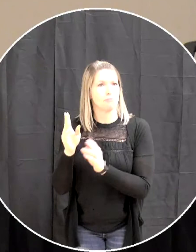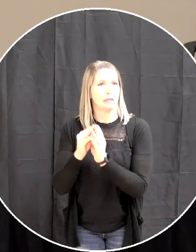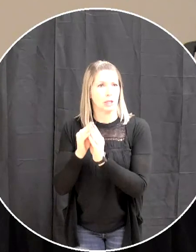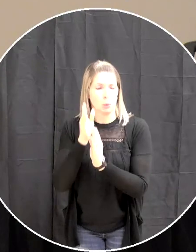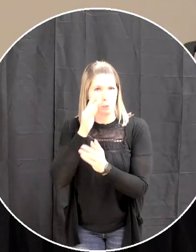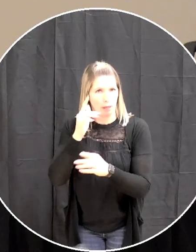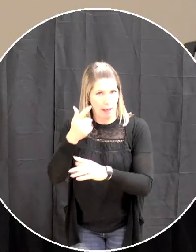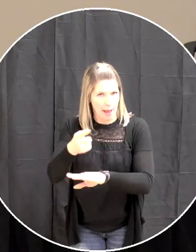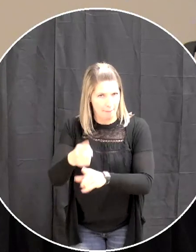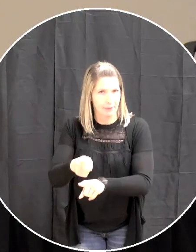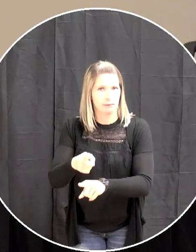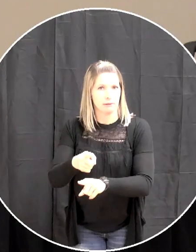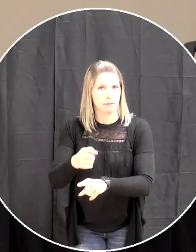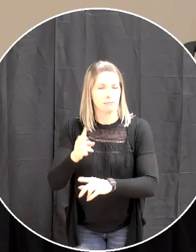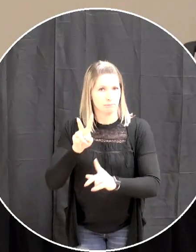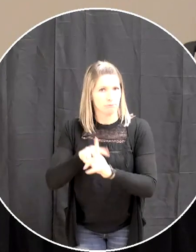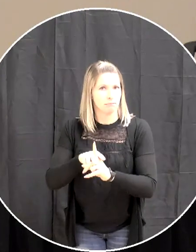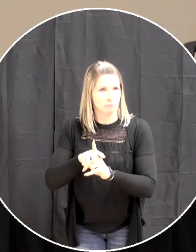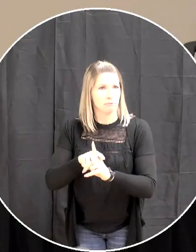that yet?